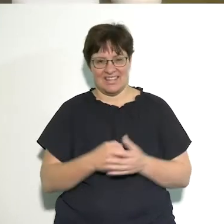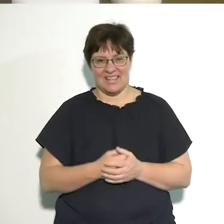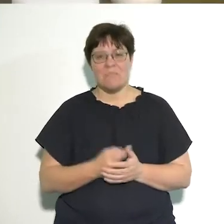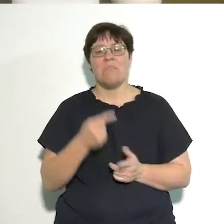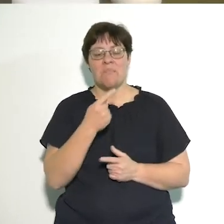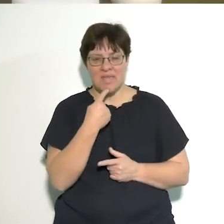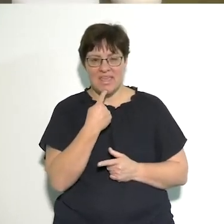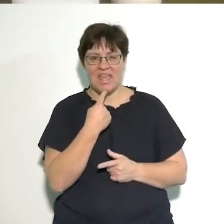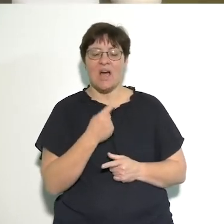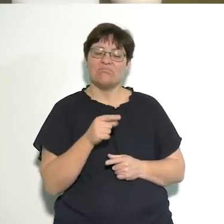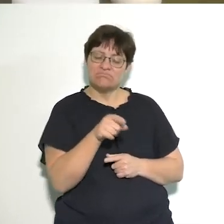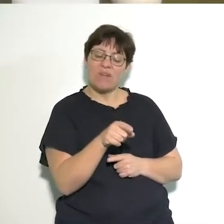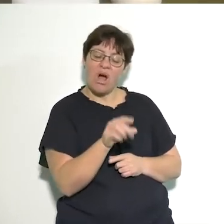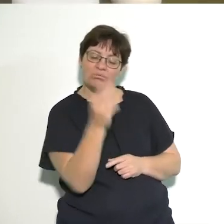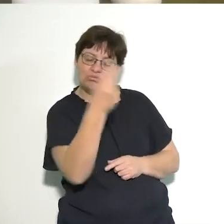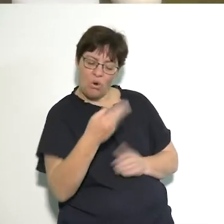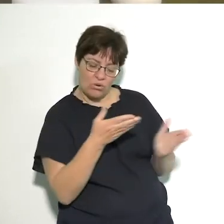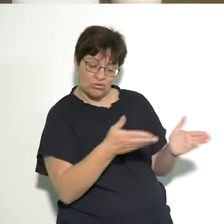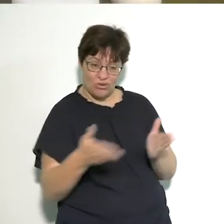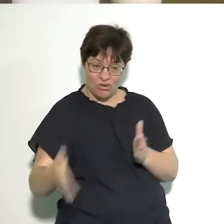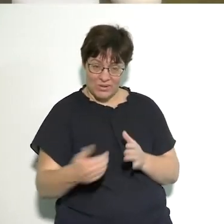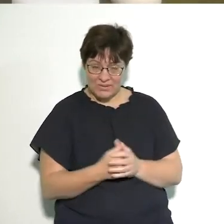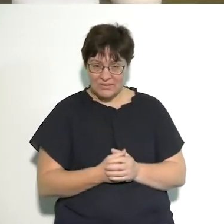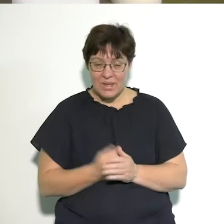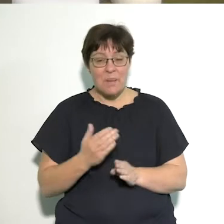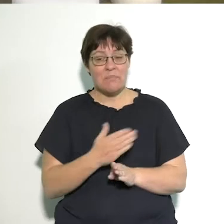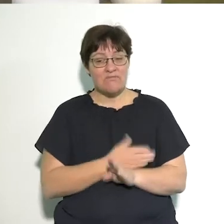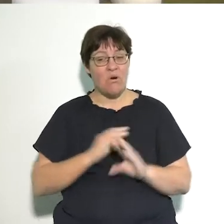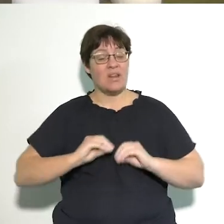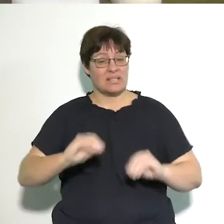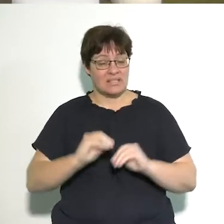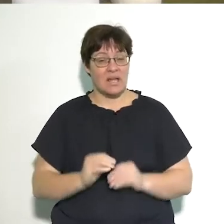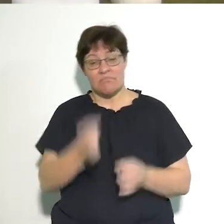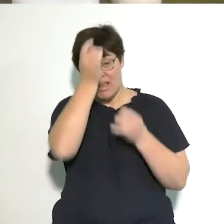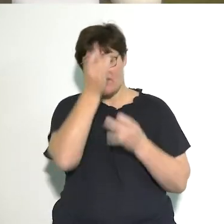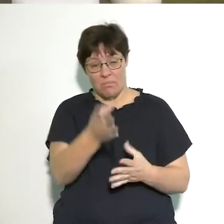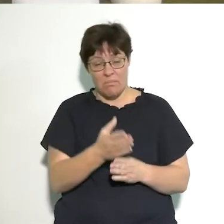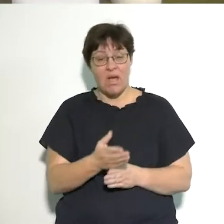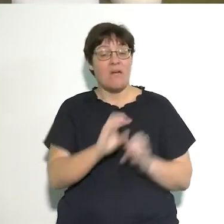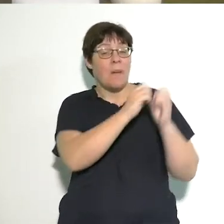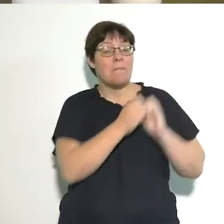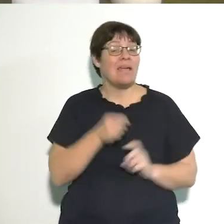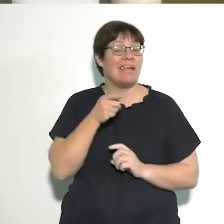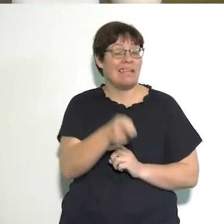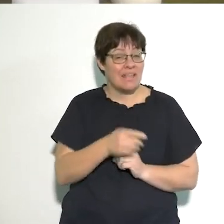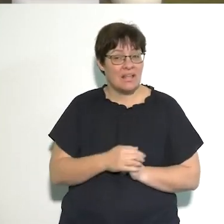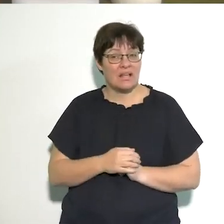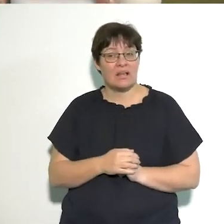why I have drawn them in the manner that I have. And before I go into the lesson, a tip when you make this